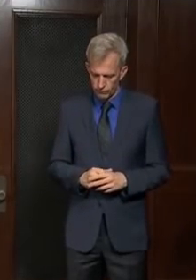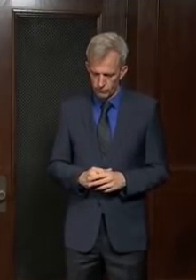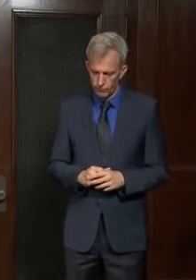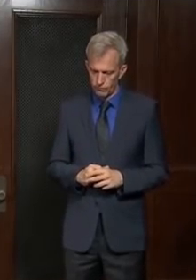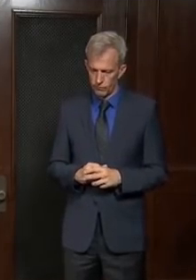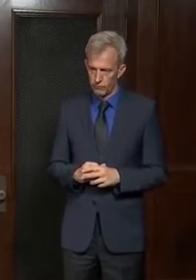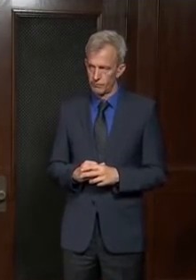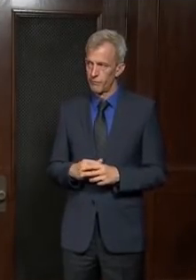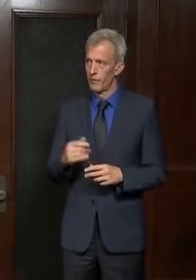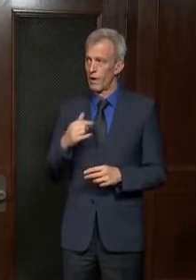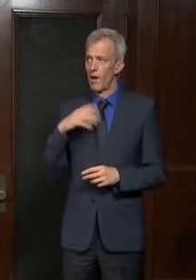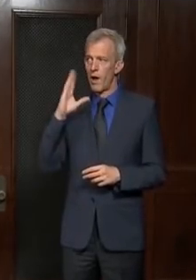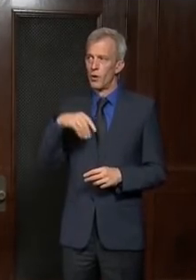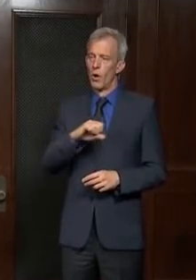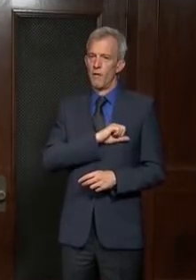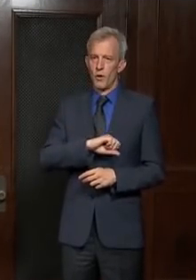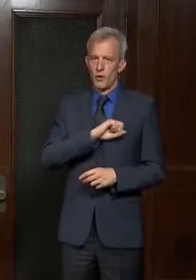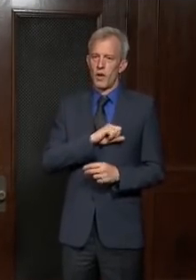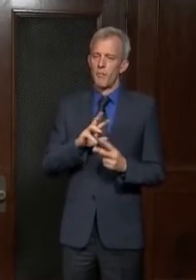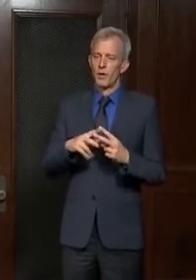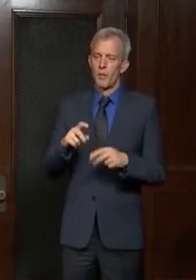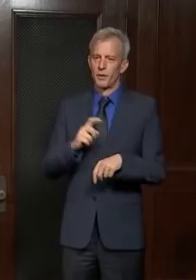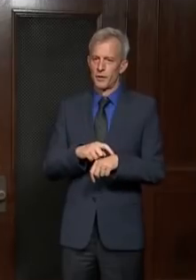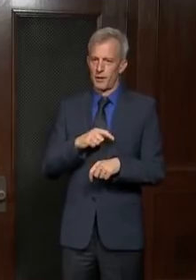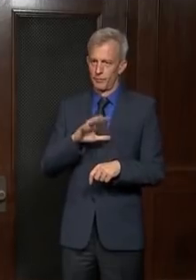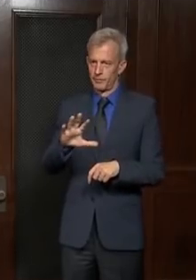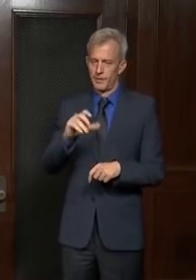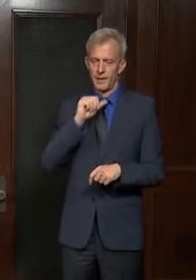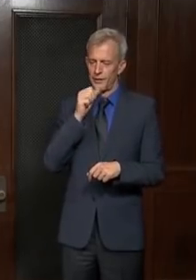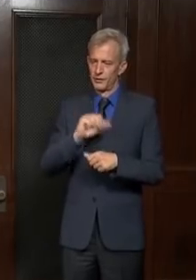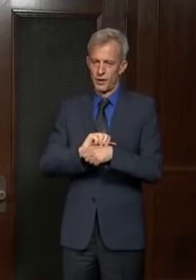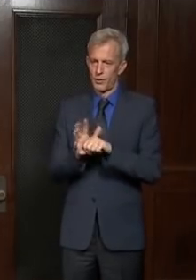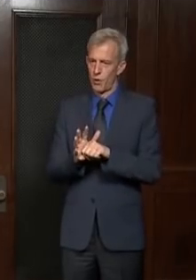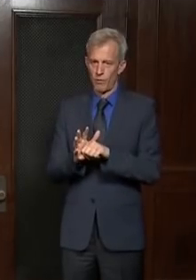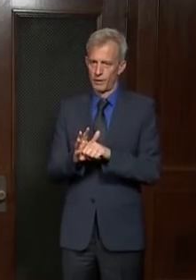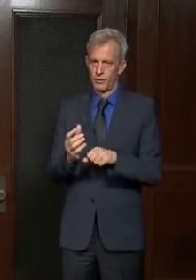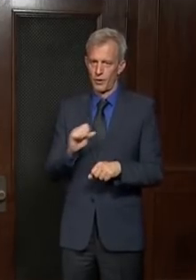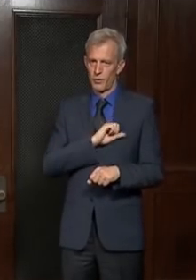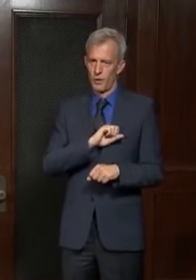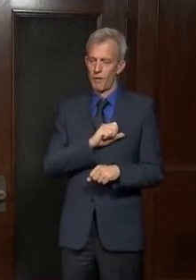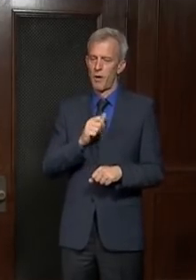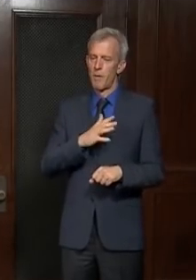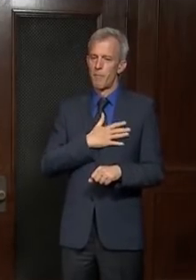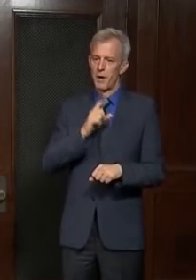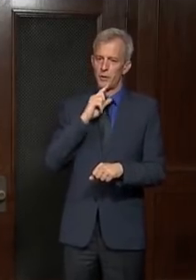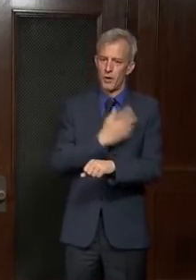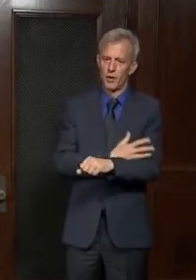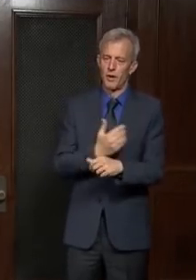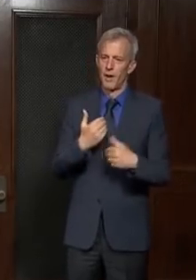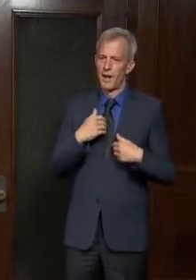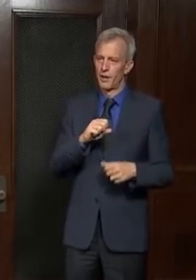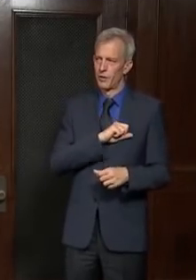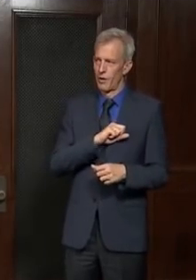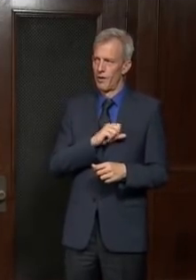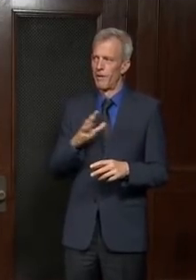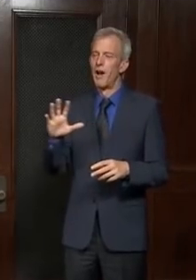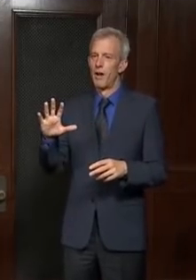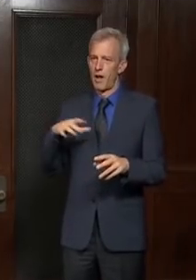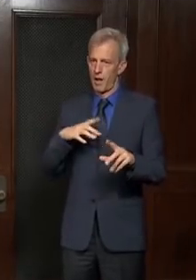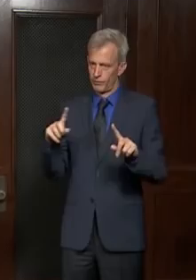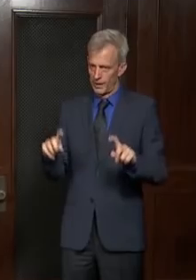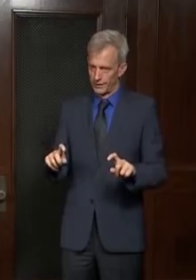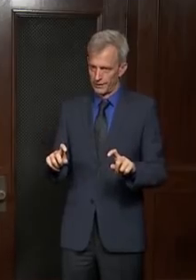reassure, I've coughed I know a couple times, I want to reassure people it's not a COVID-19 cough. My daughter had a cough and I caught it a couple days ago, was tested, and I'm